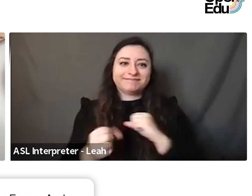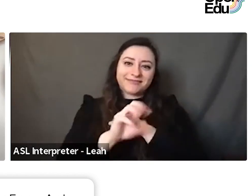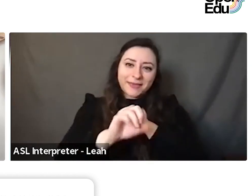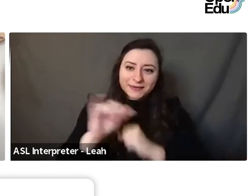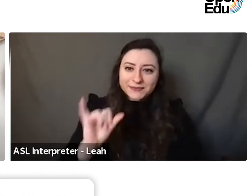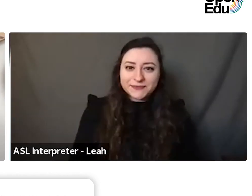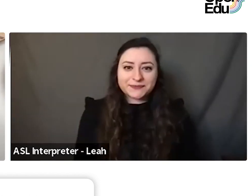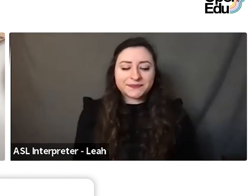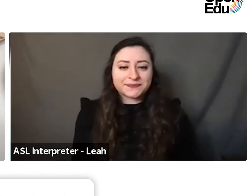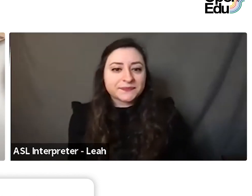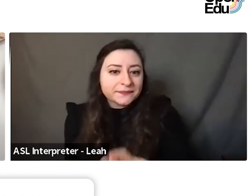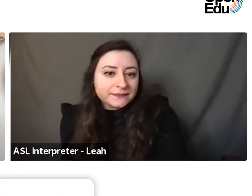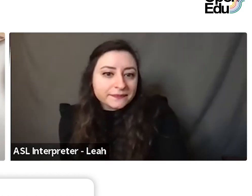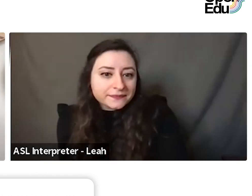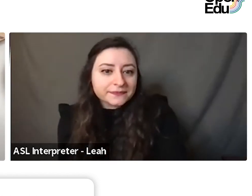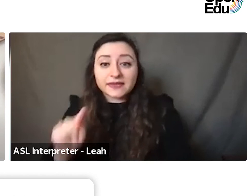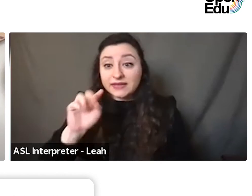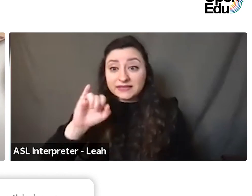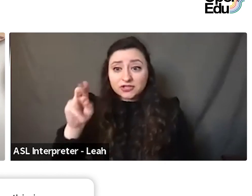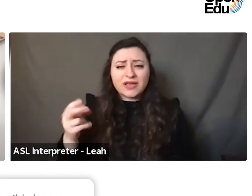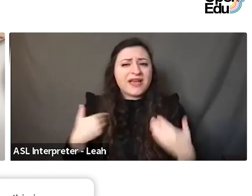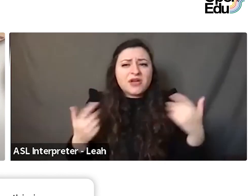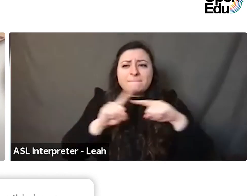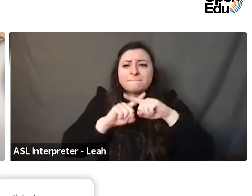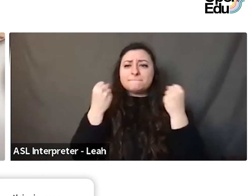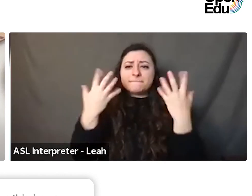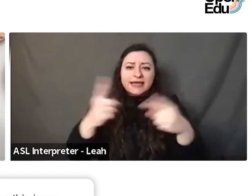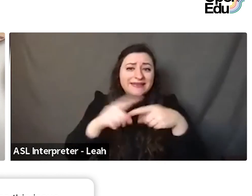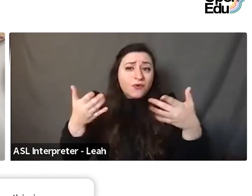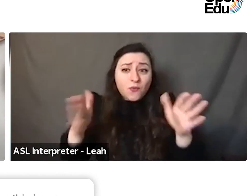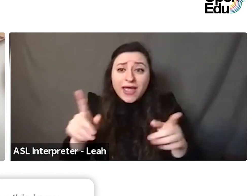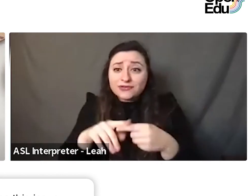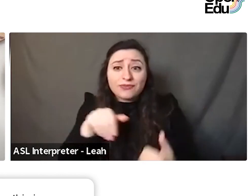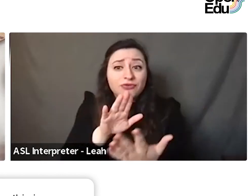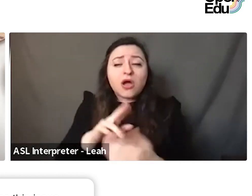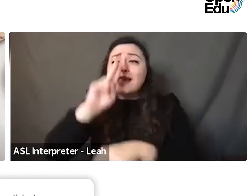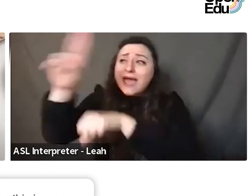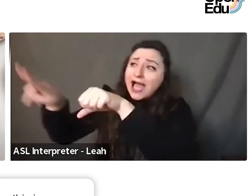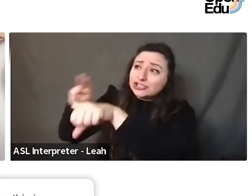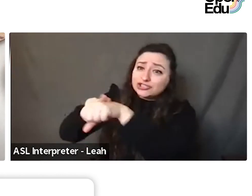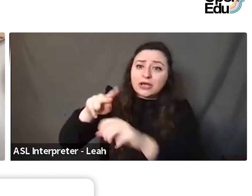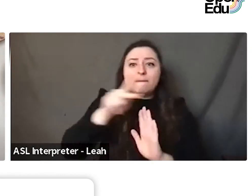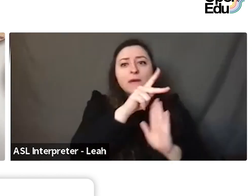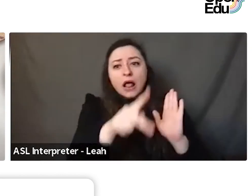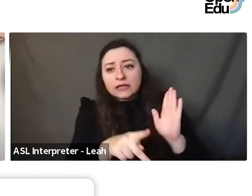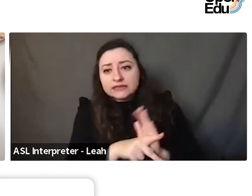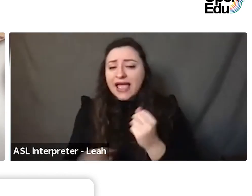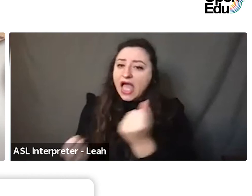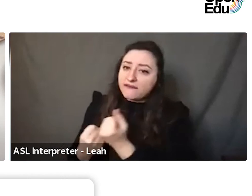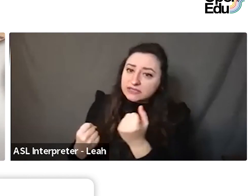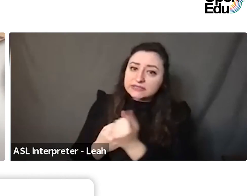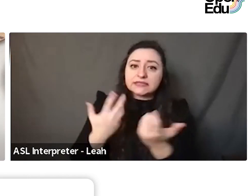hope that folks realize there are so many different angles from which to address this issue. National level, policy level,